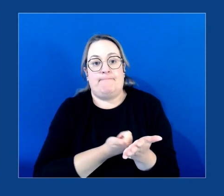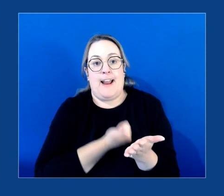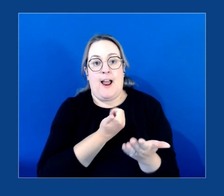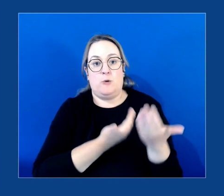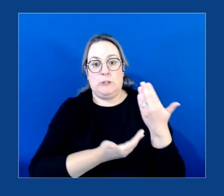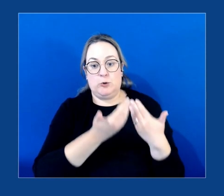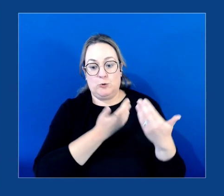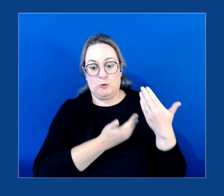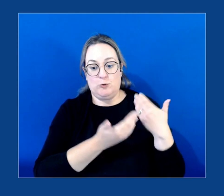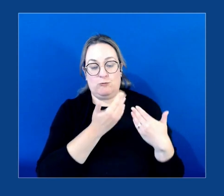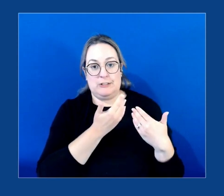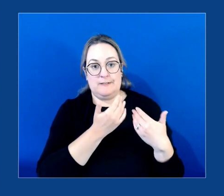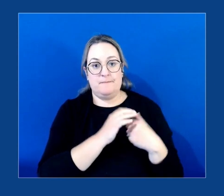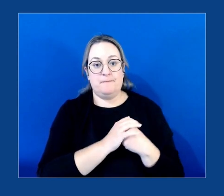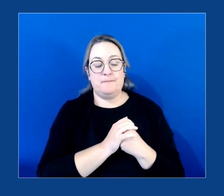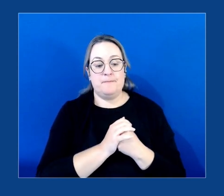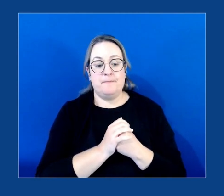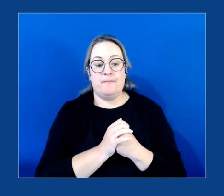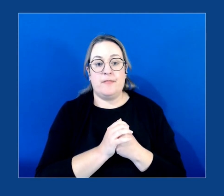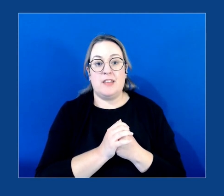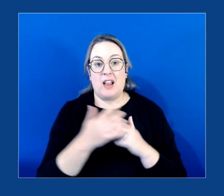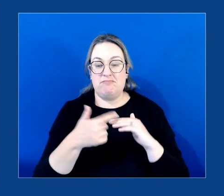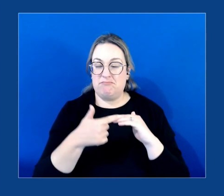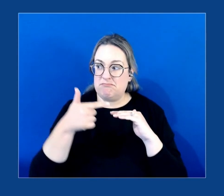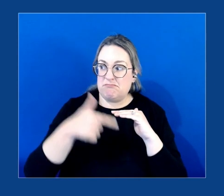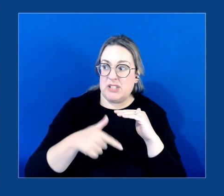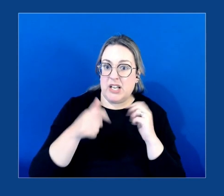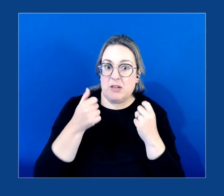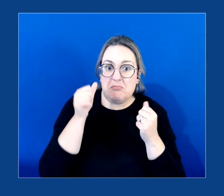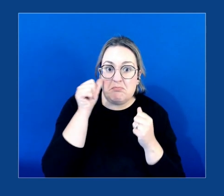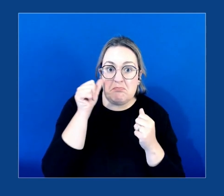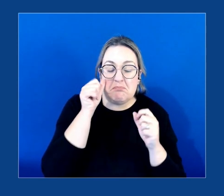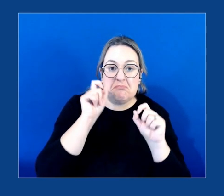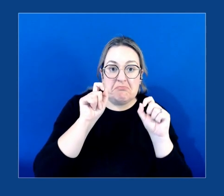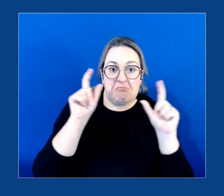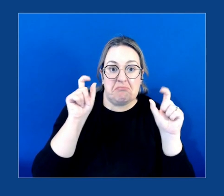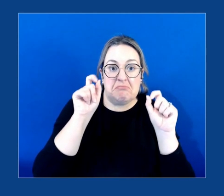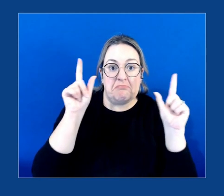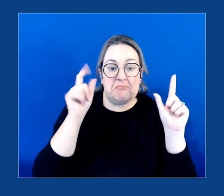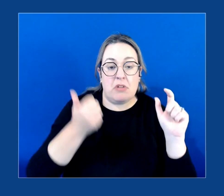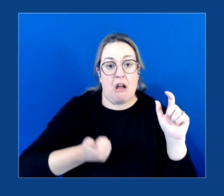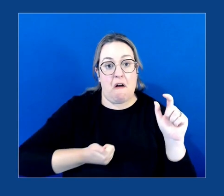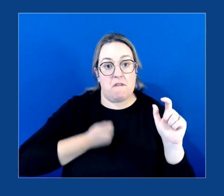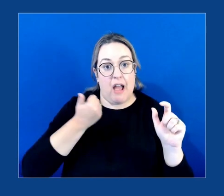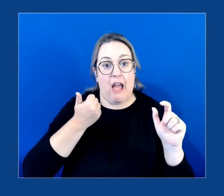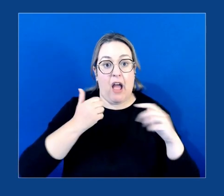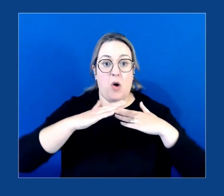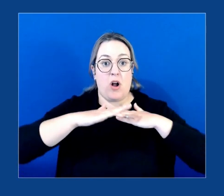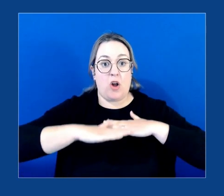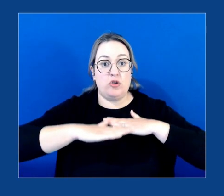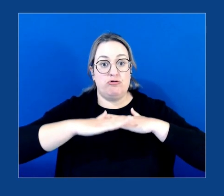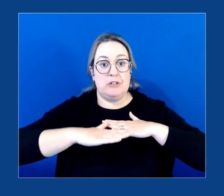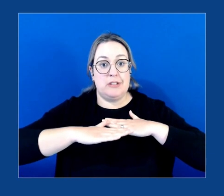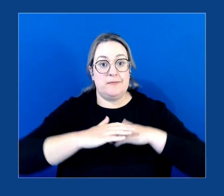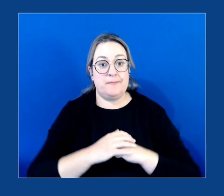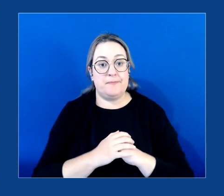and deeper knowledge of this country, really. Not, and